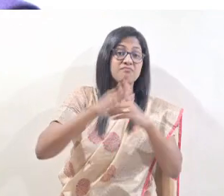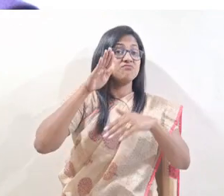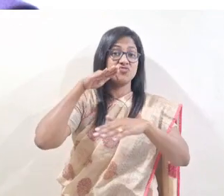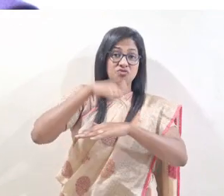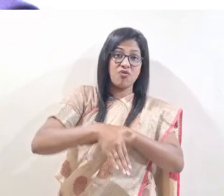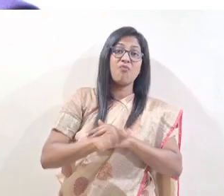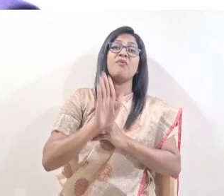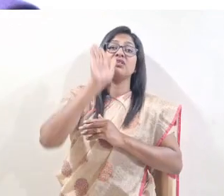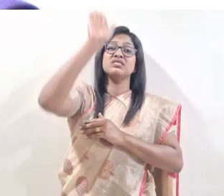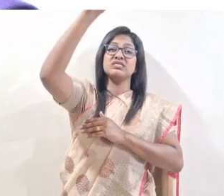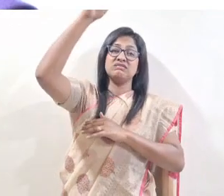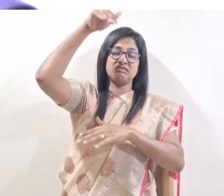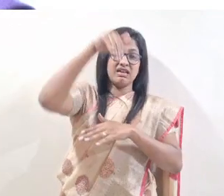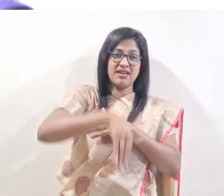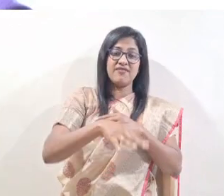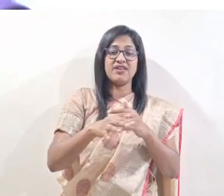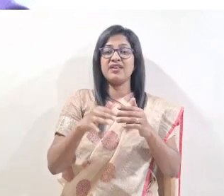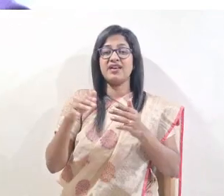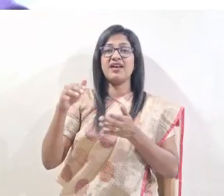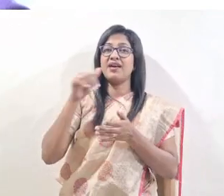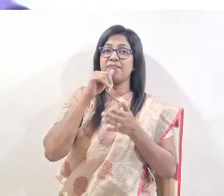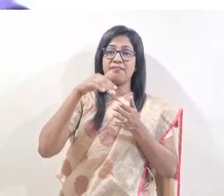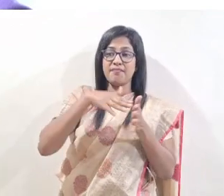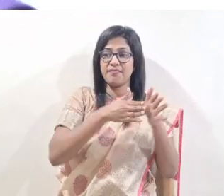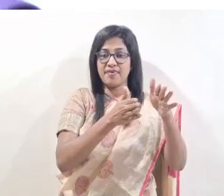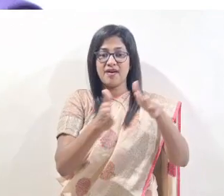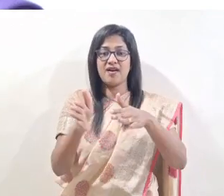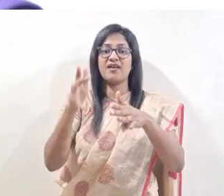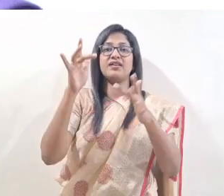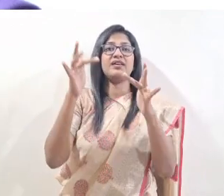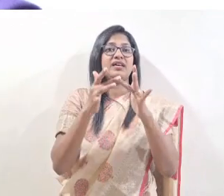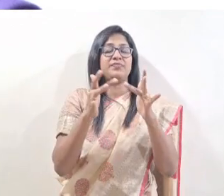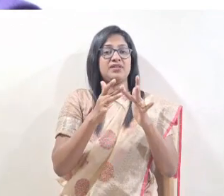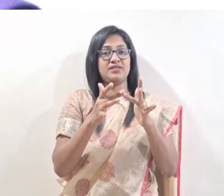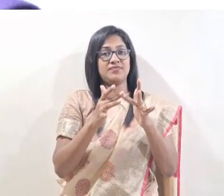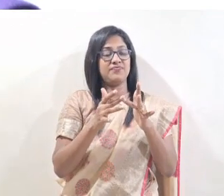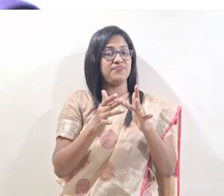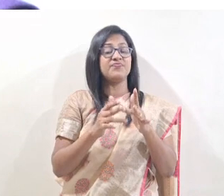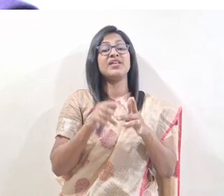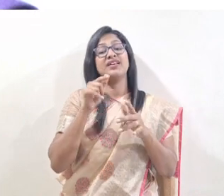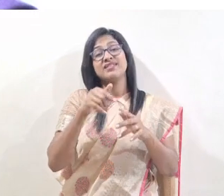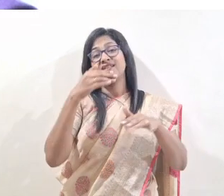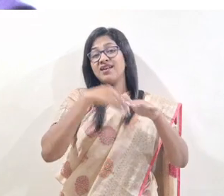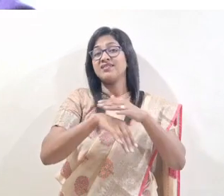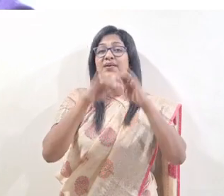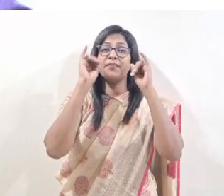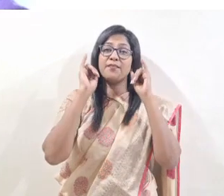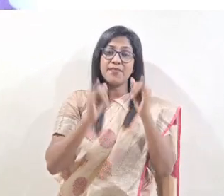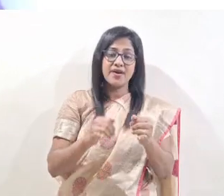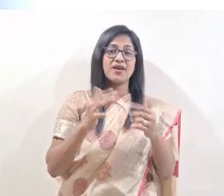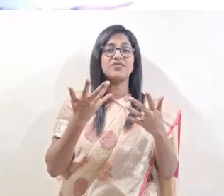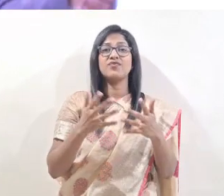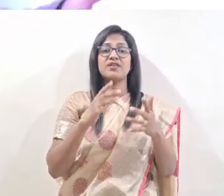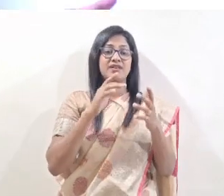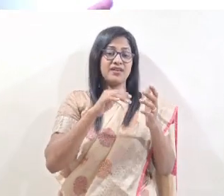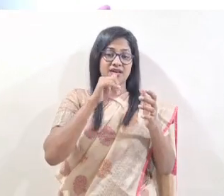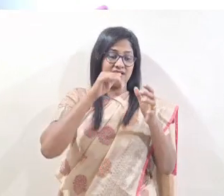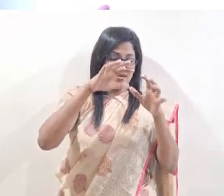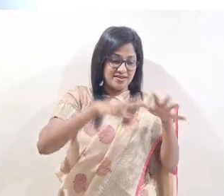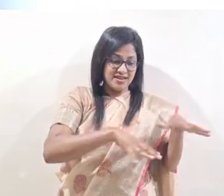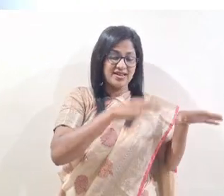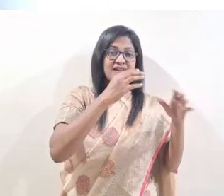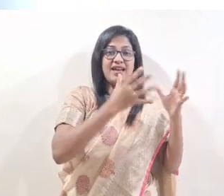a casting, and it all flows down into the center of the river. And the worst part is that you can pump your concrete only from one